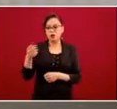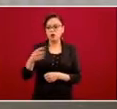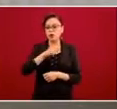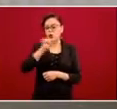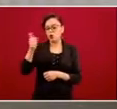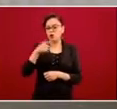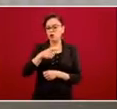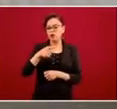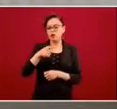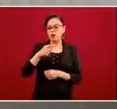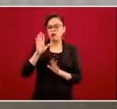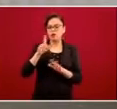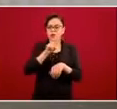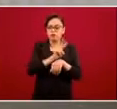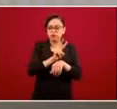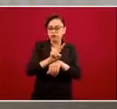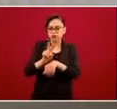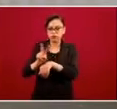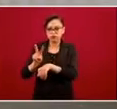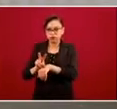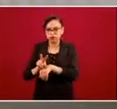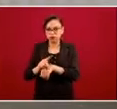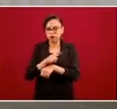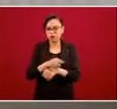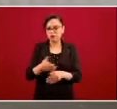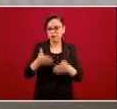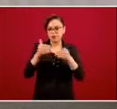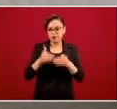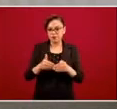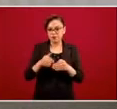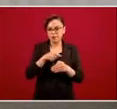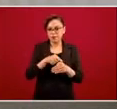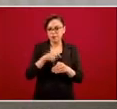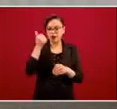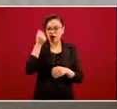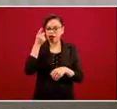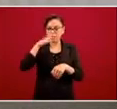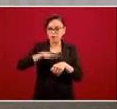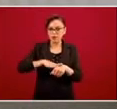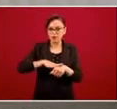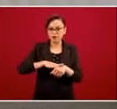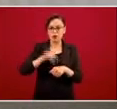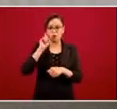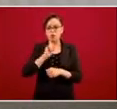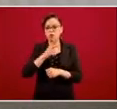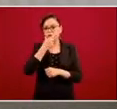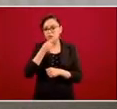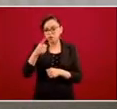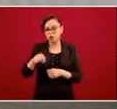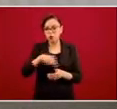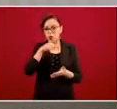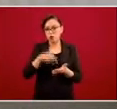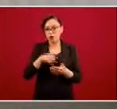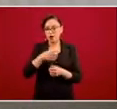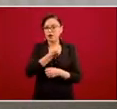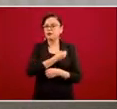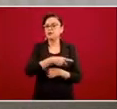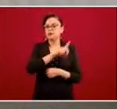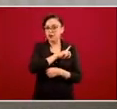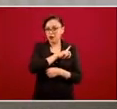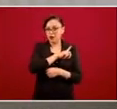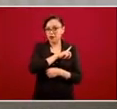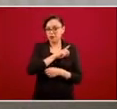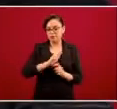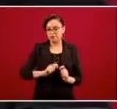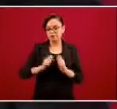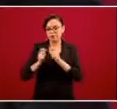existence of a team that has a hierarchy of doctors, nurses, and specialists